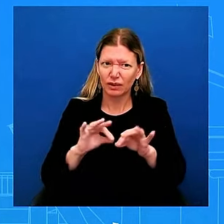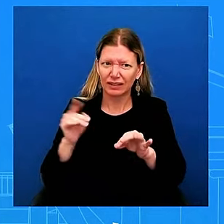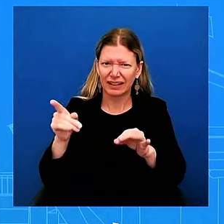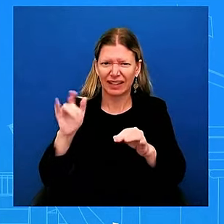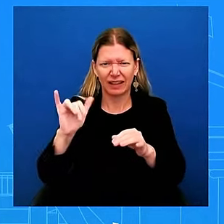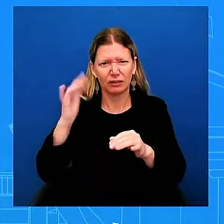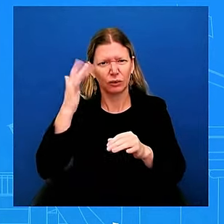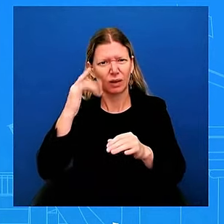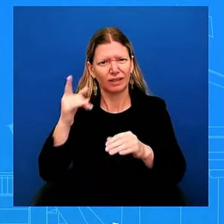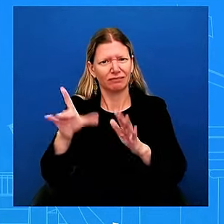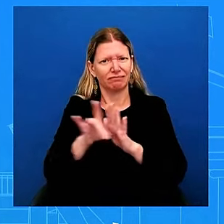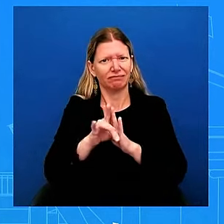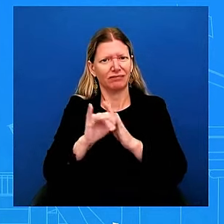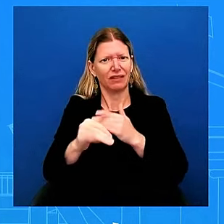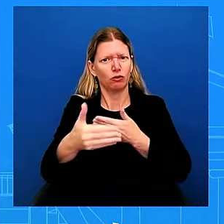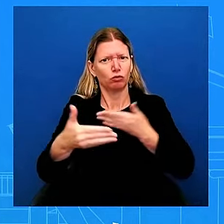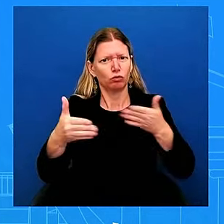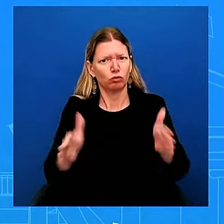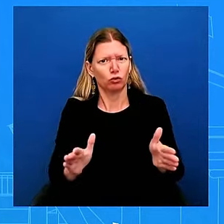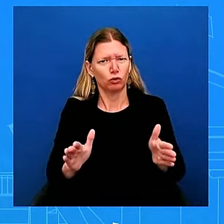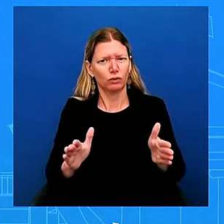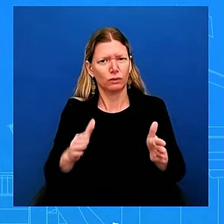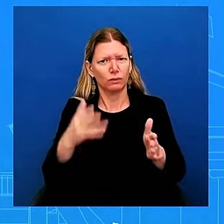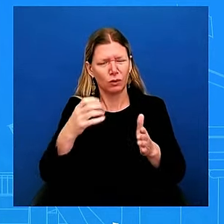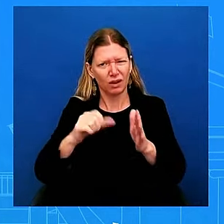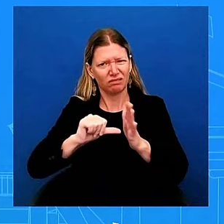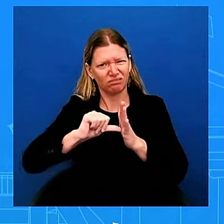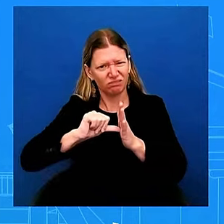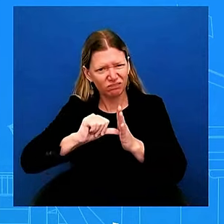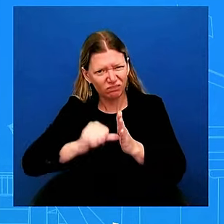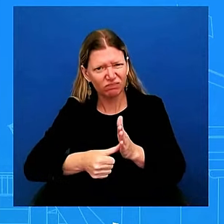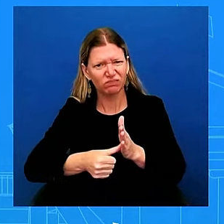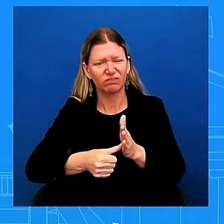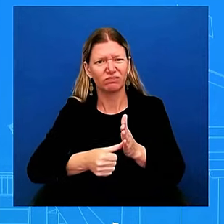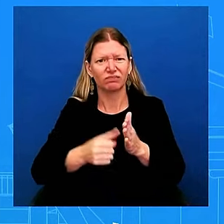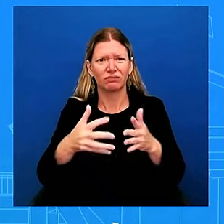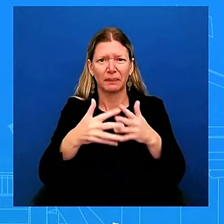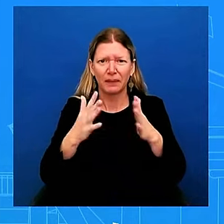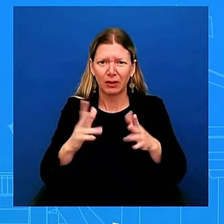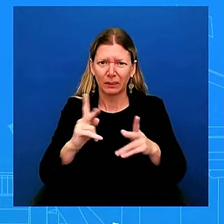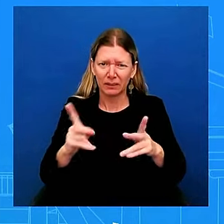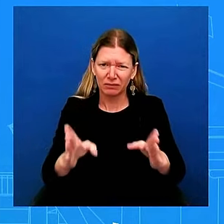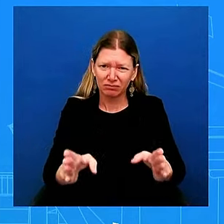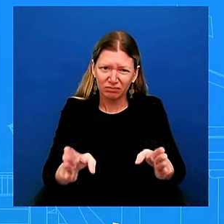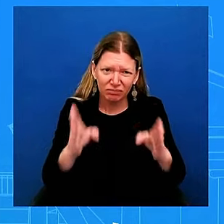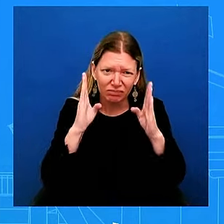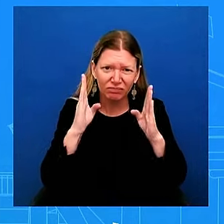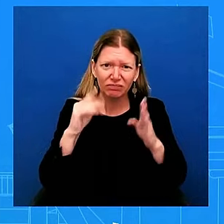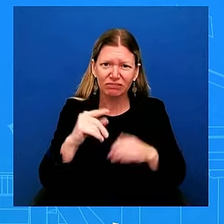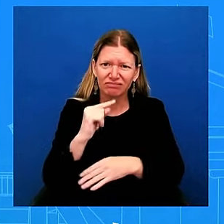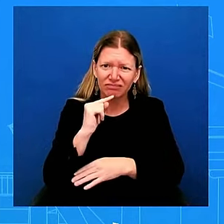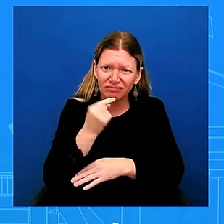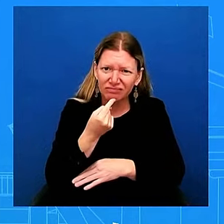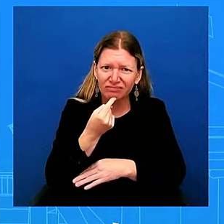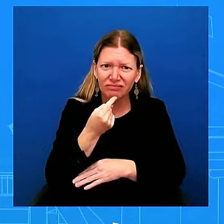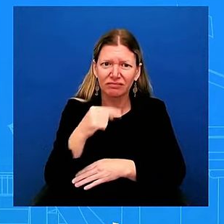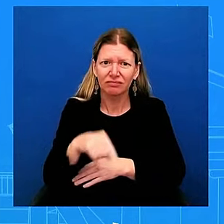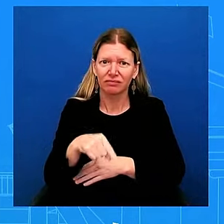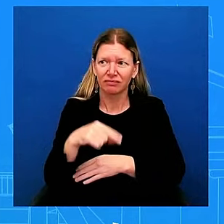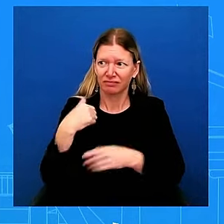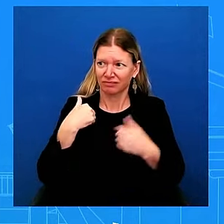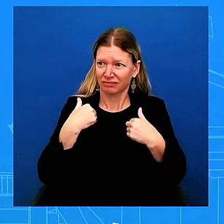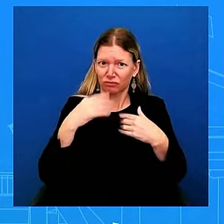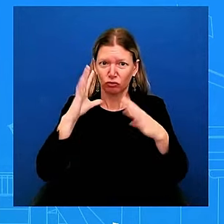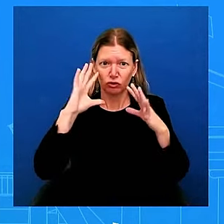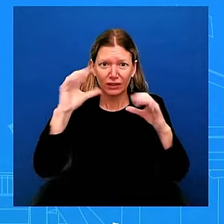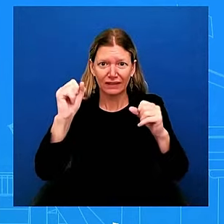that the American people heard directly from him, from the President of the United States, and also wanted to lay out that we should be able